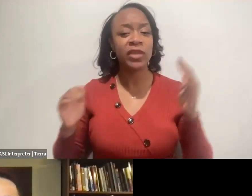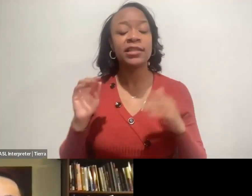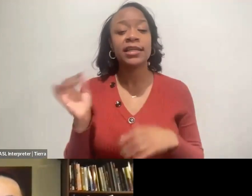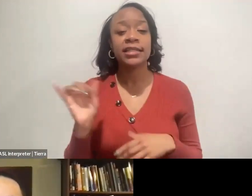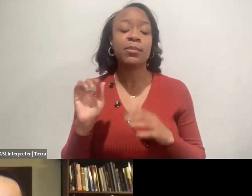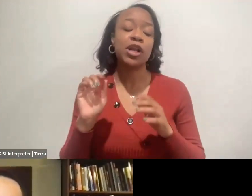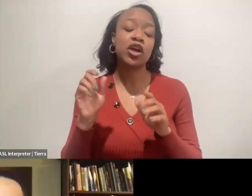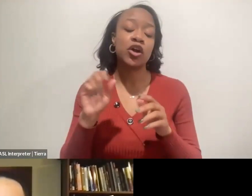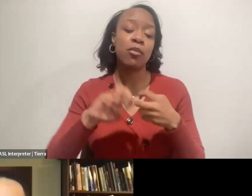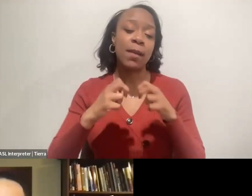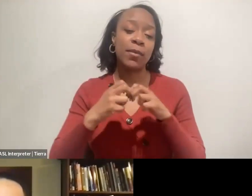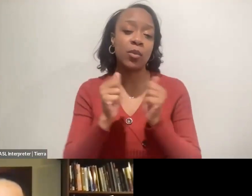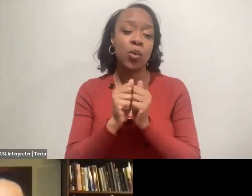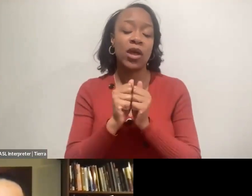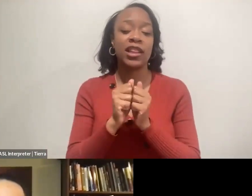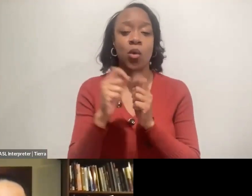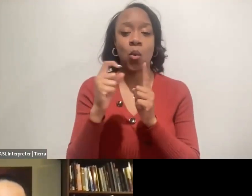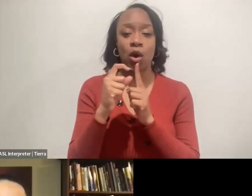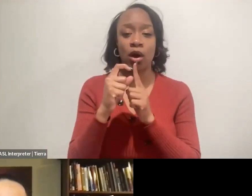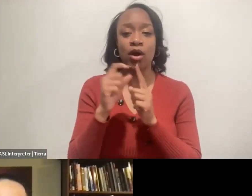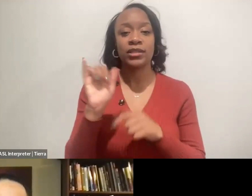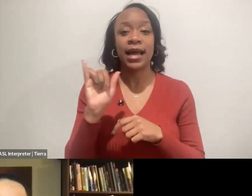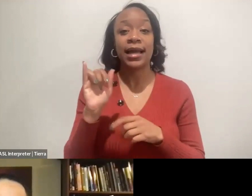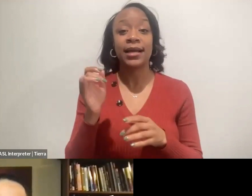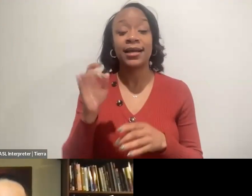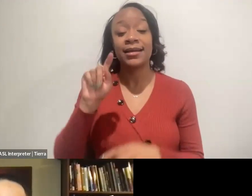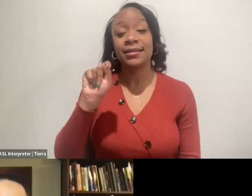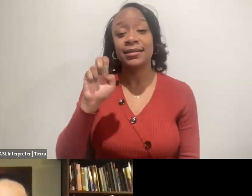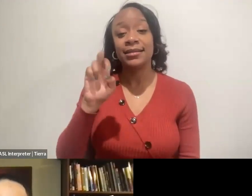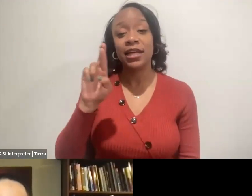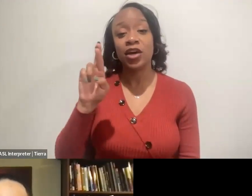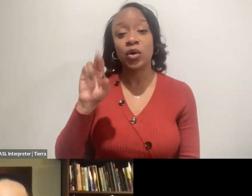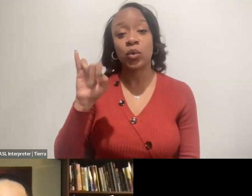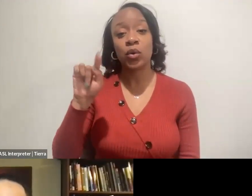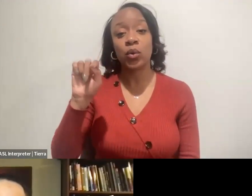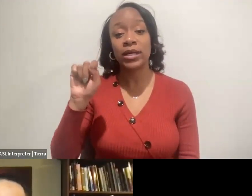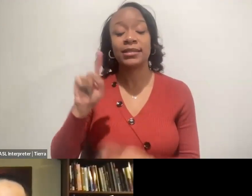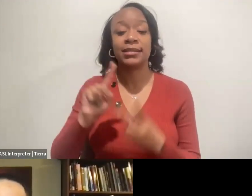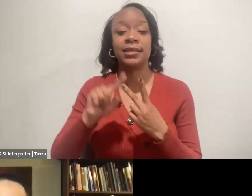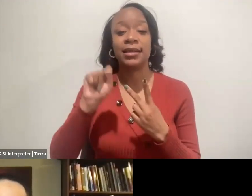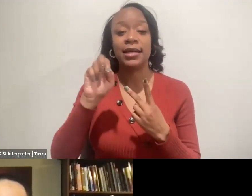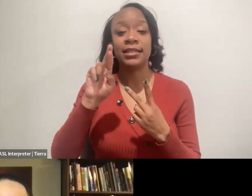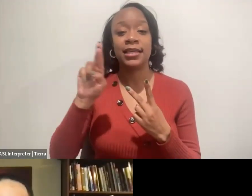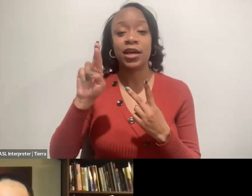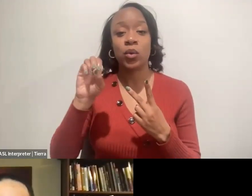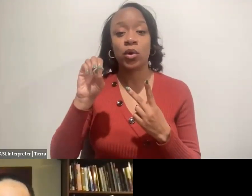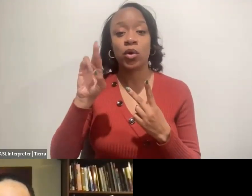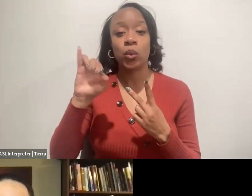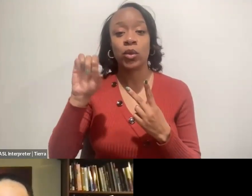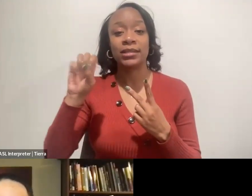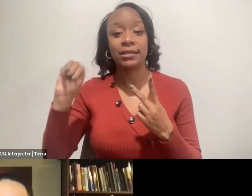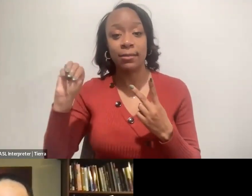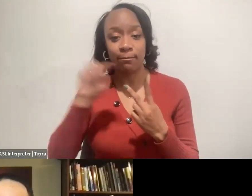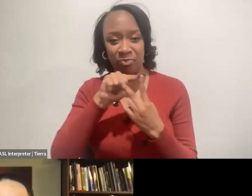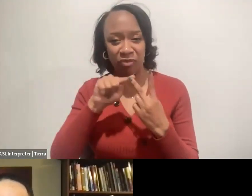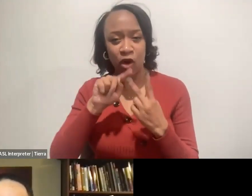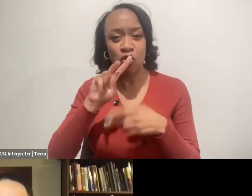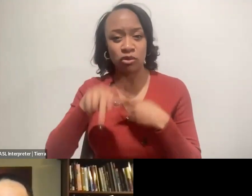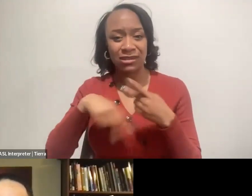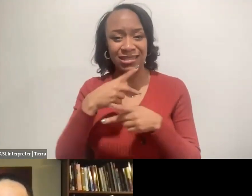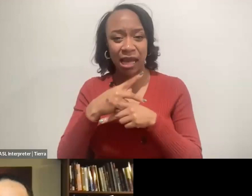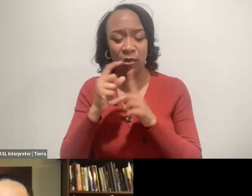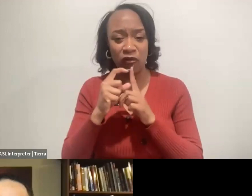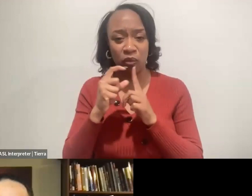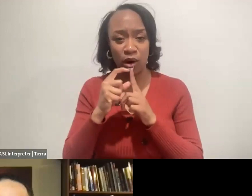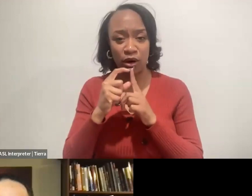the words like terrorists and terrorism. If we're going to use words like that, and